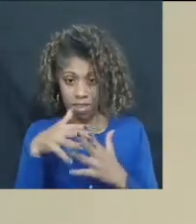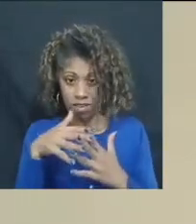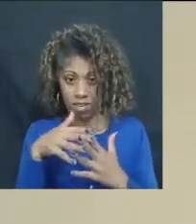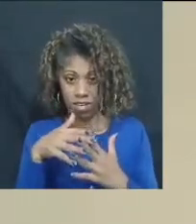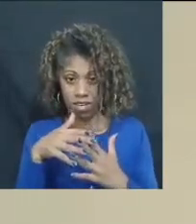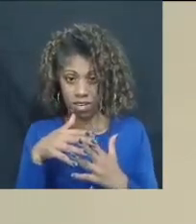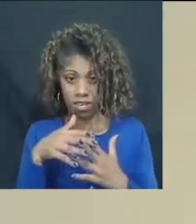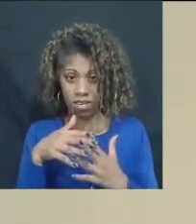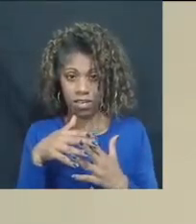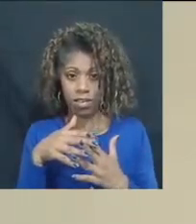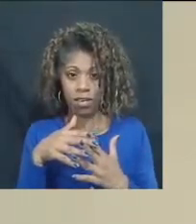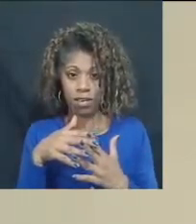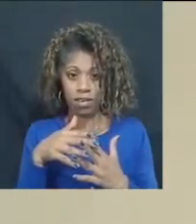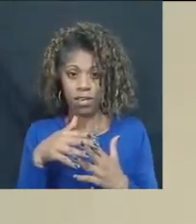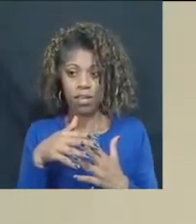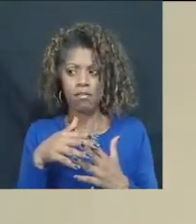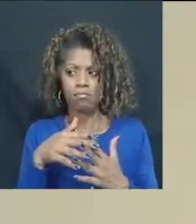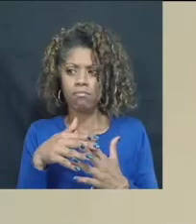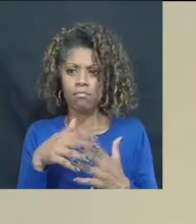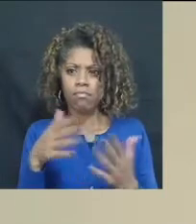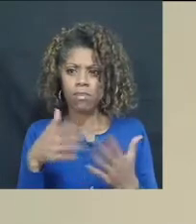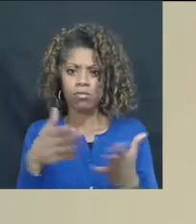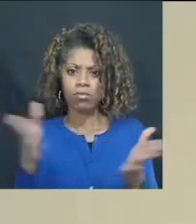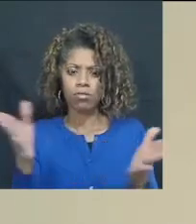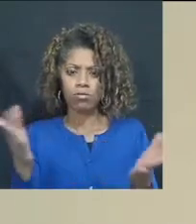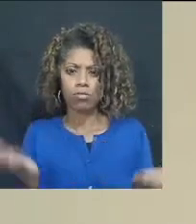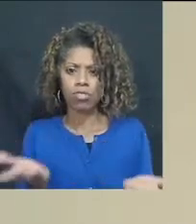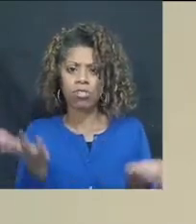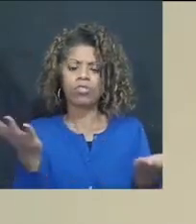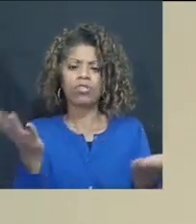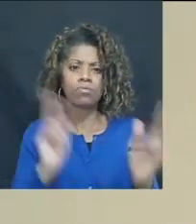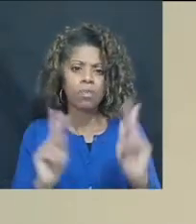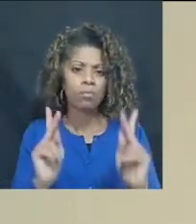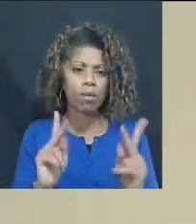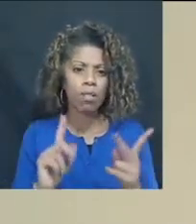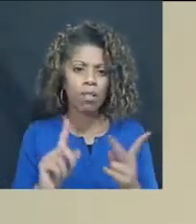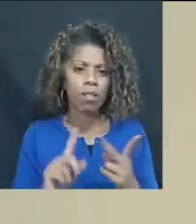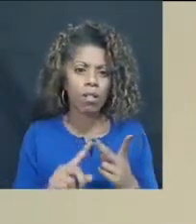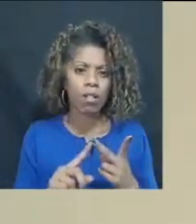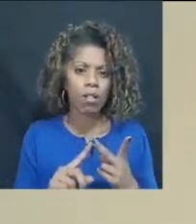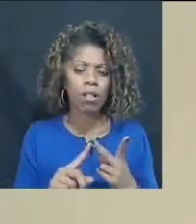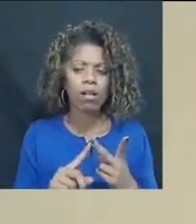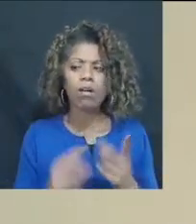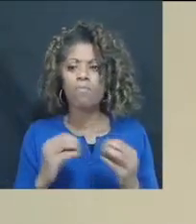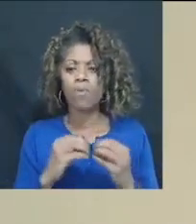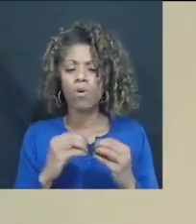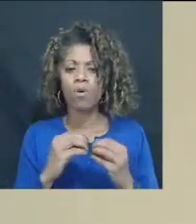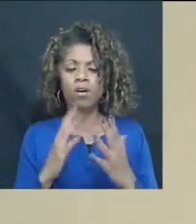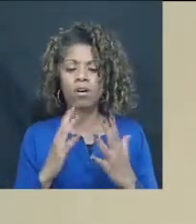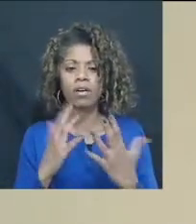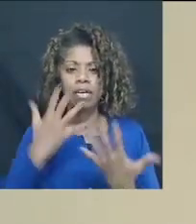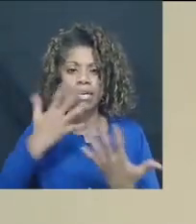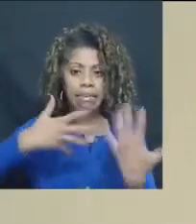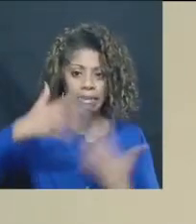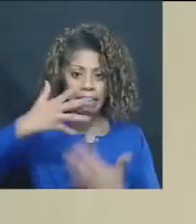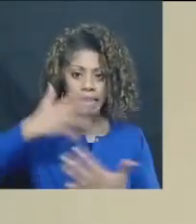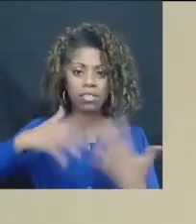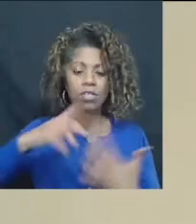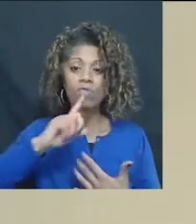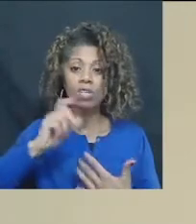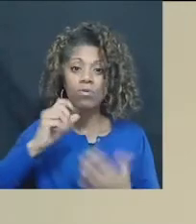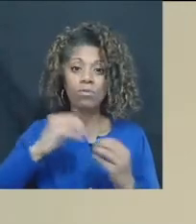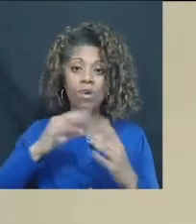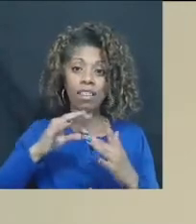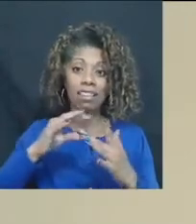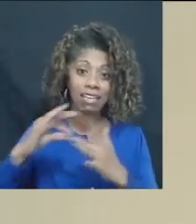most generous, the most engaged people in the country. Like, we lead, evidence-based, because y'all like that